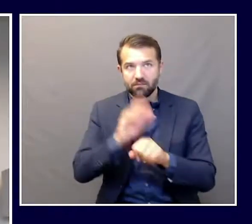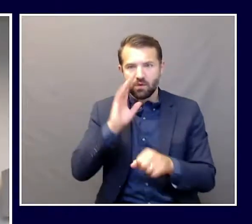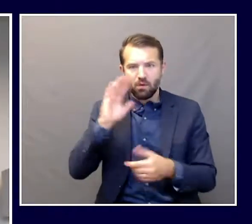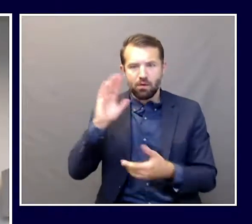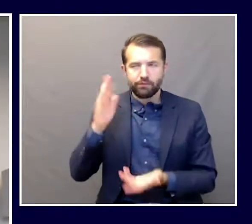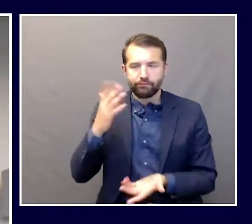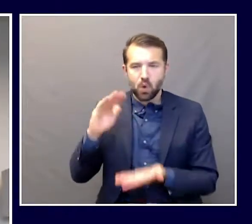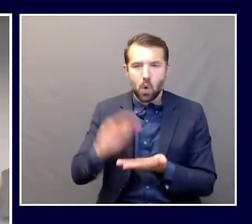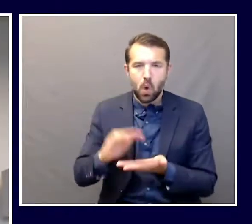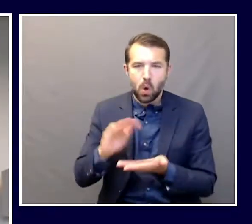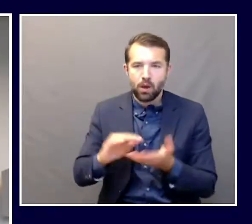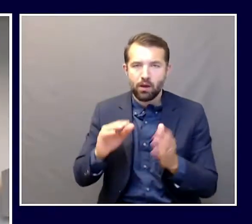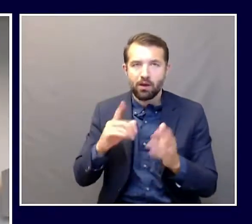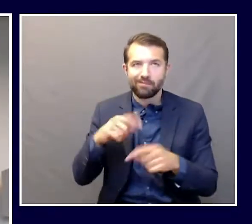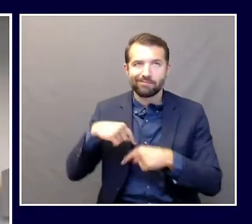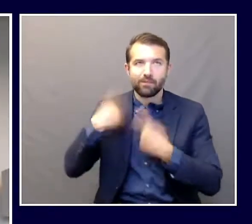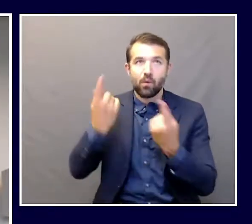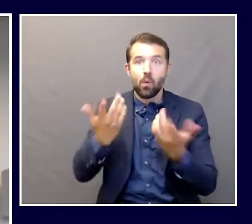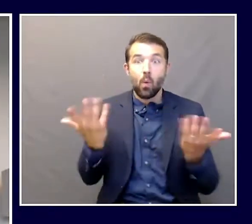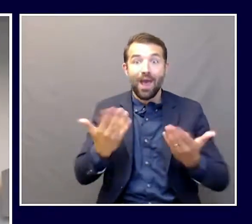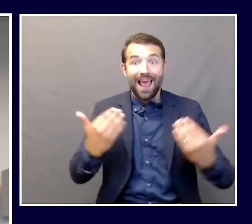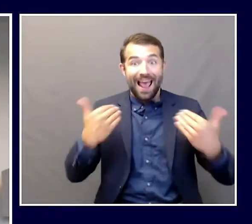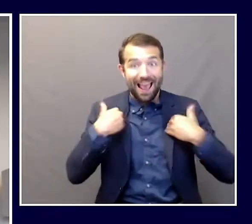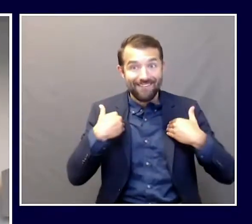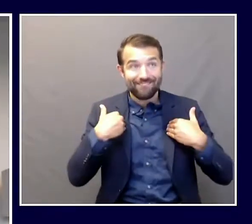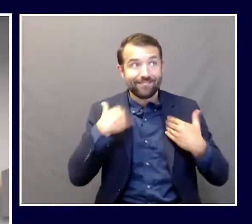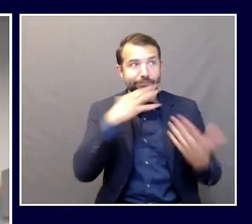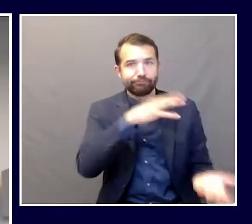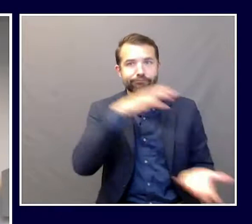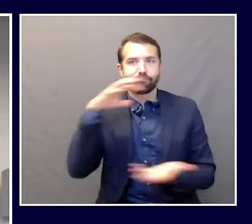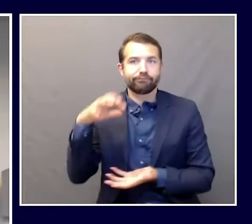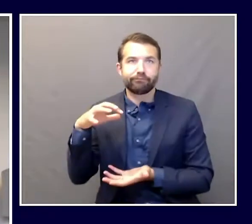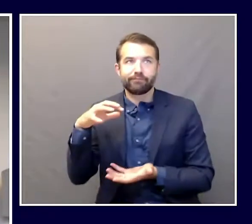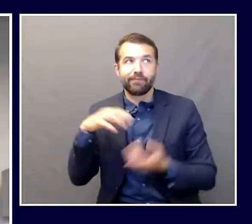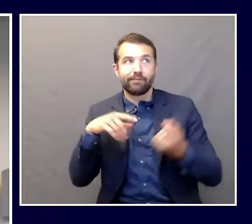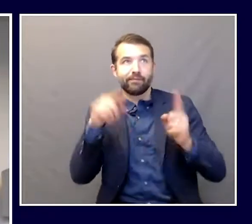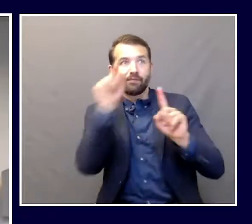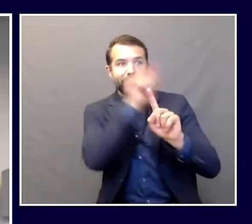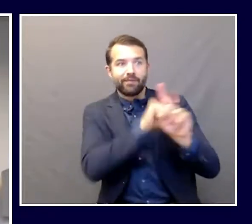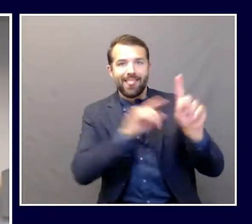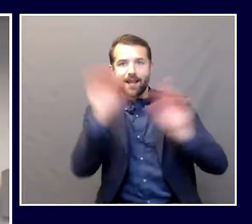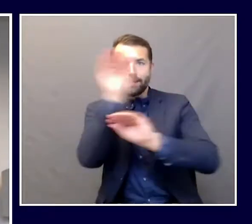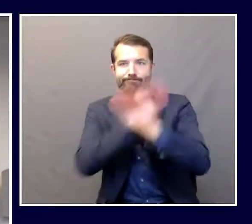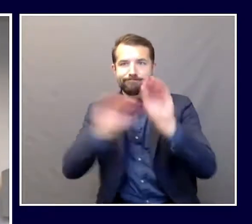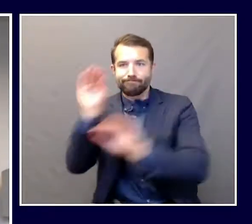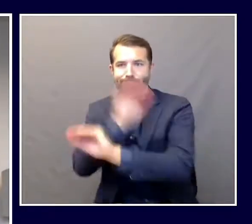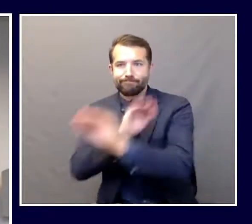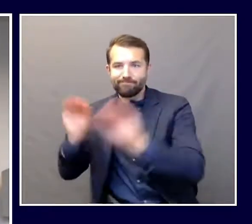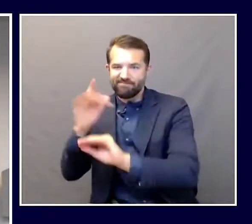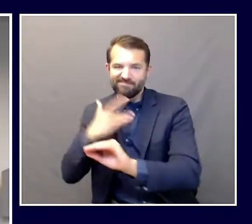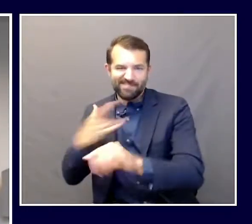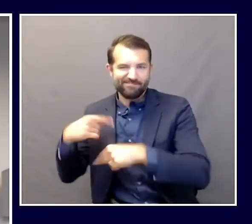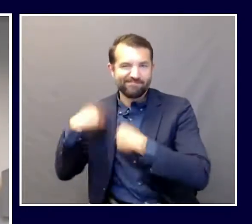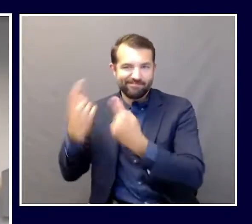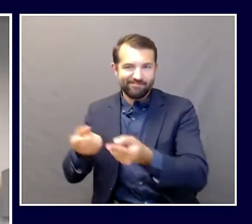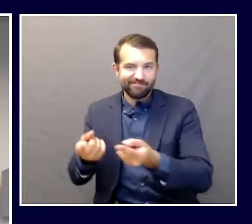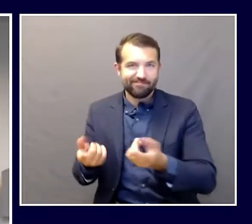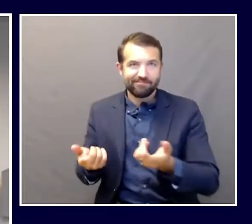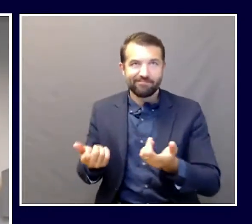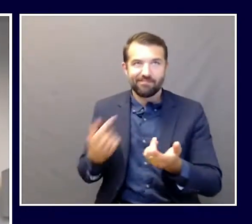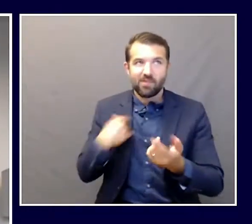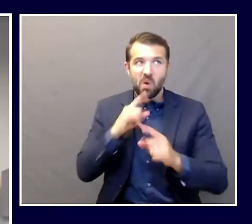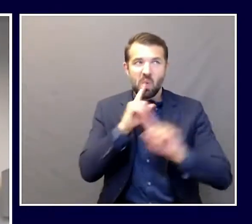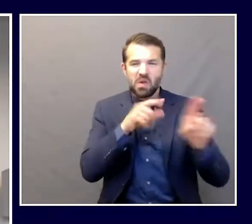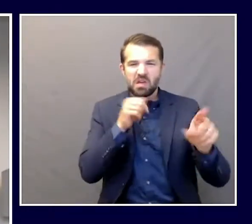state and moving doses around across the state rather than using or ordering new doses when we have vaccine in the